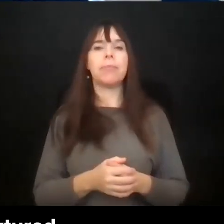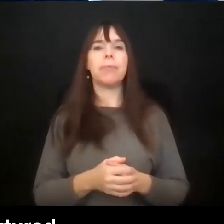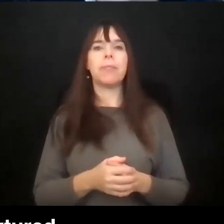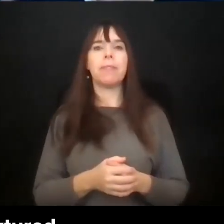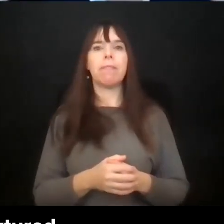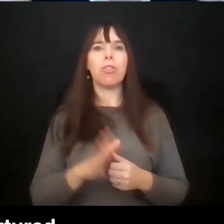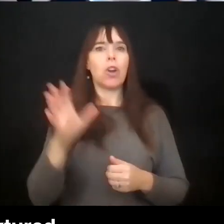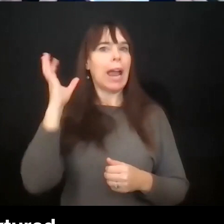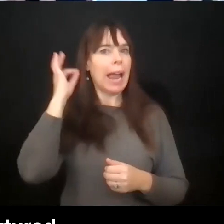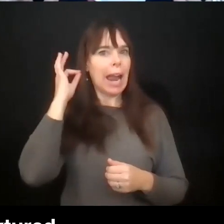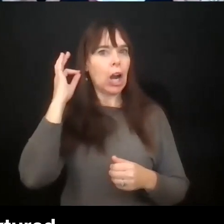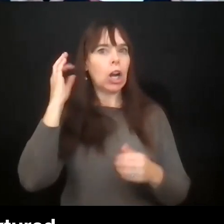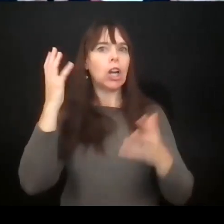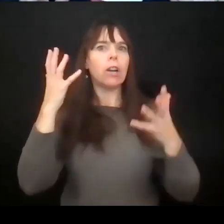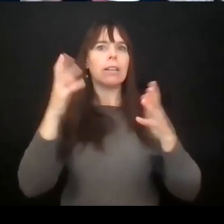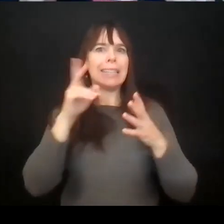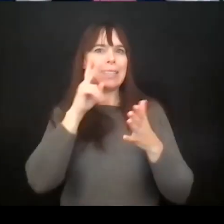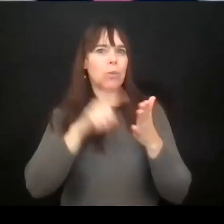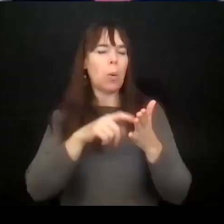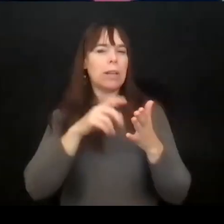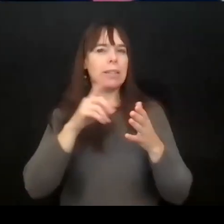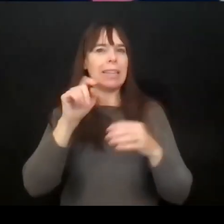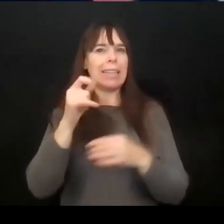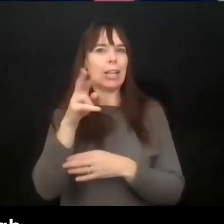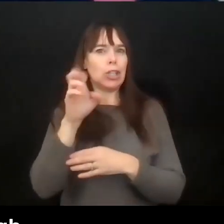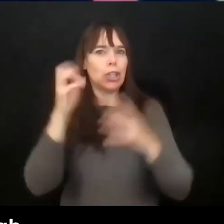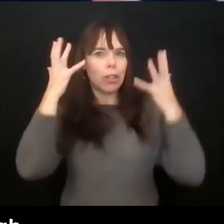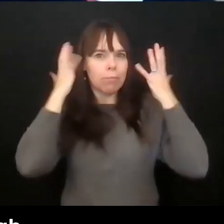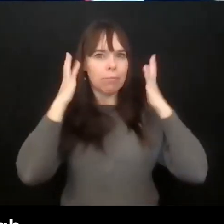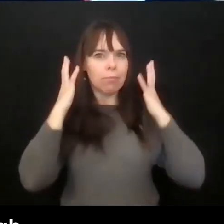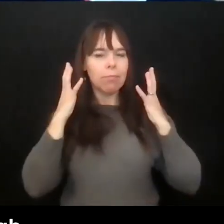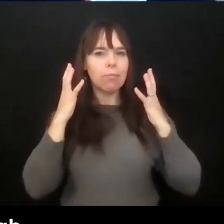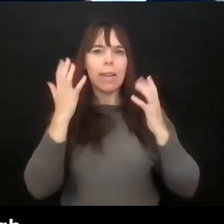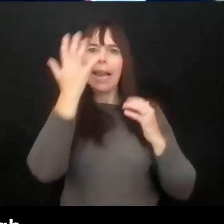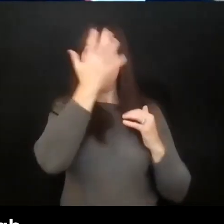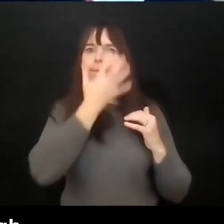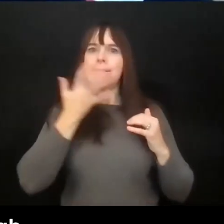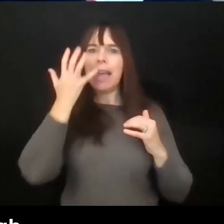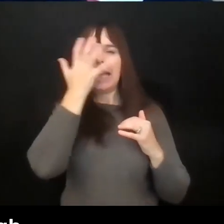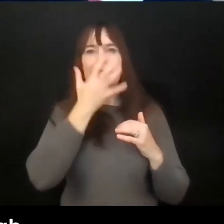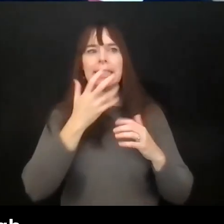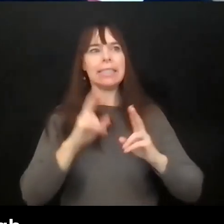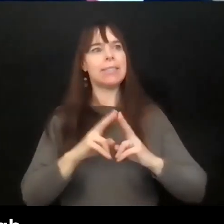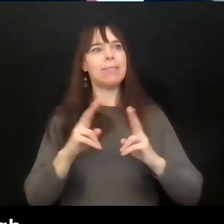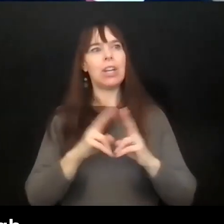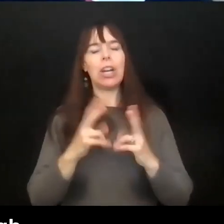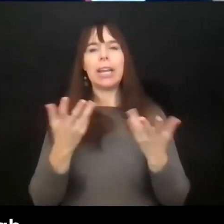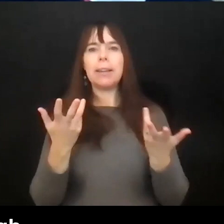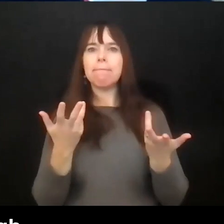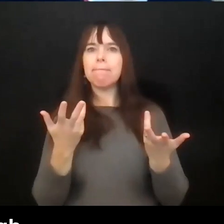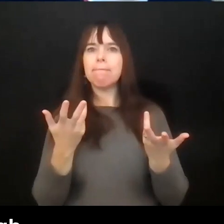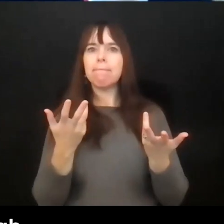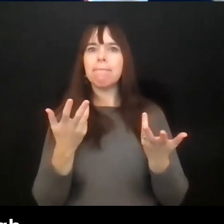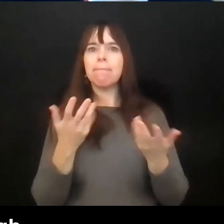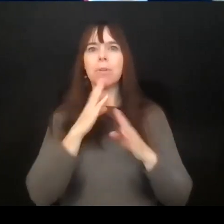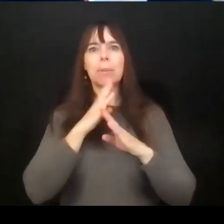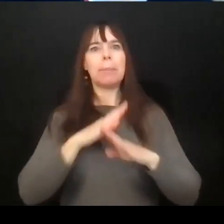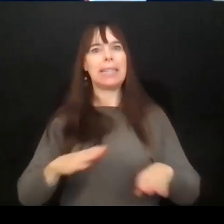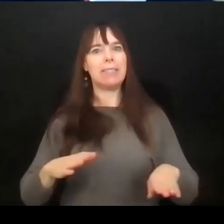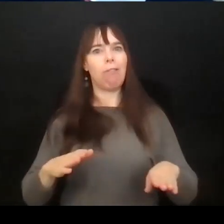Her hair is somewhat textured. Her face is very serene